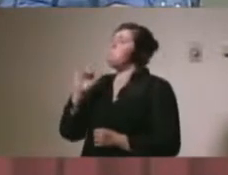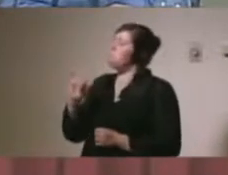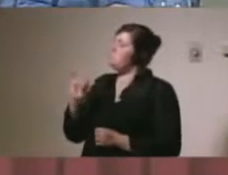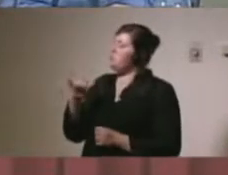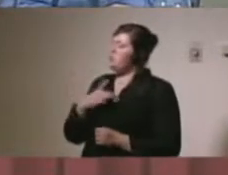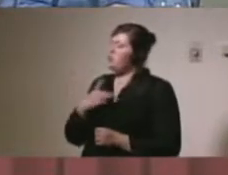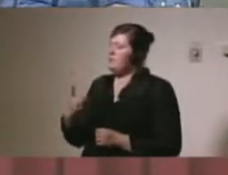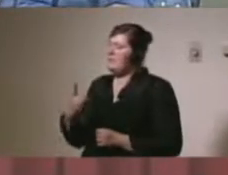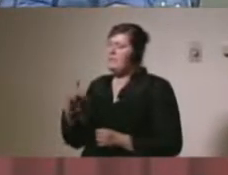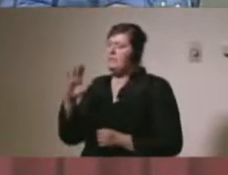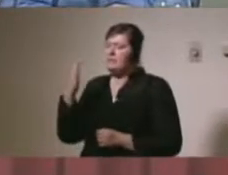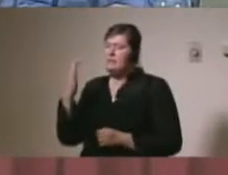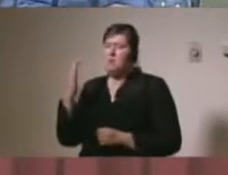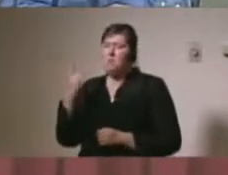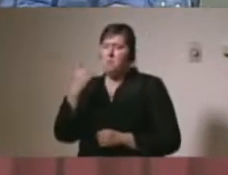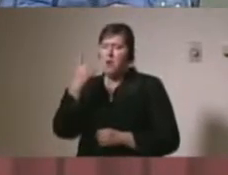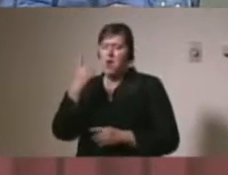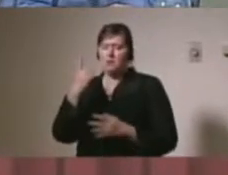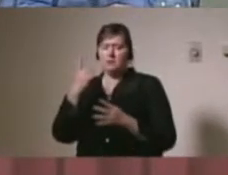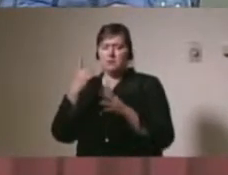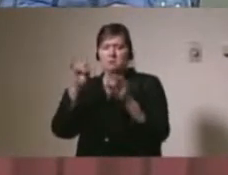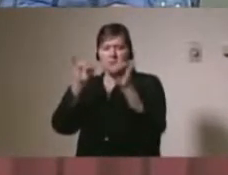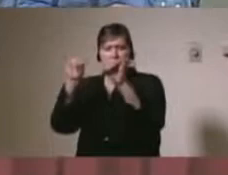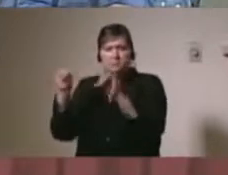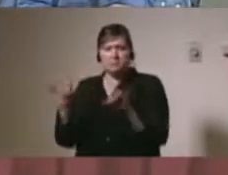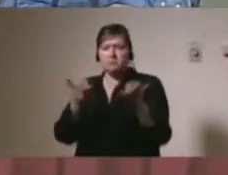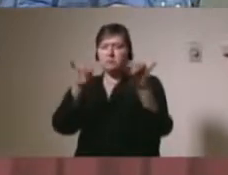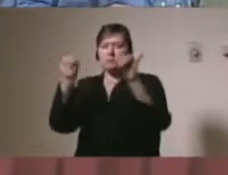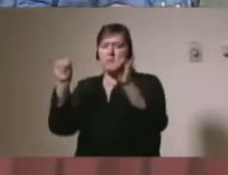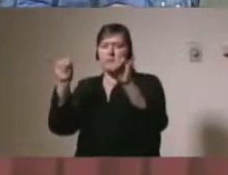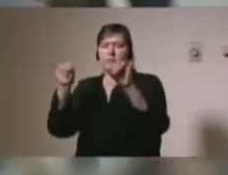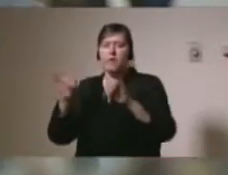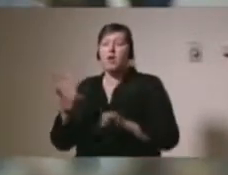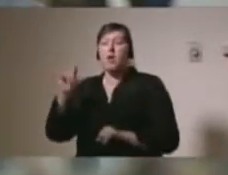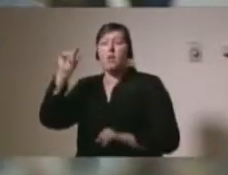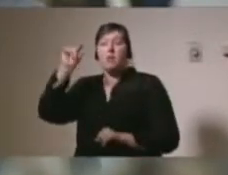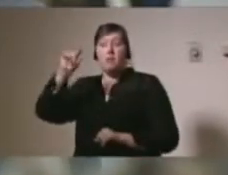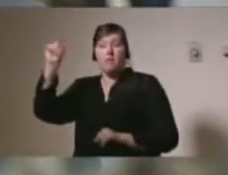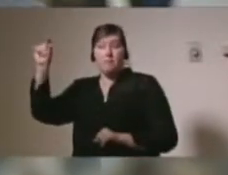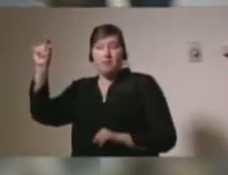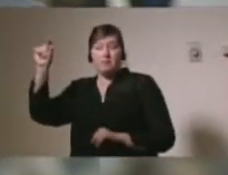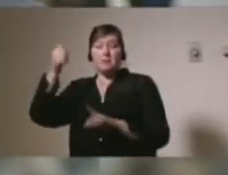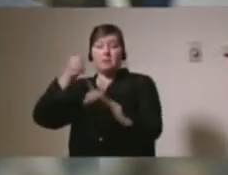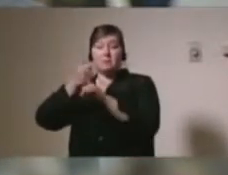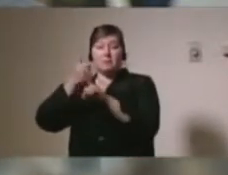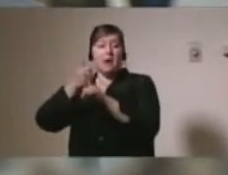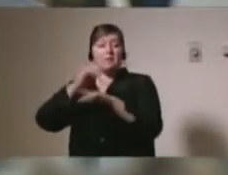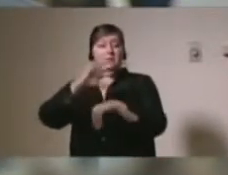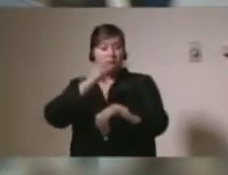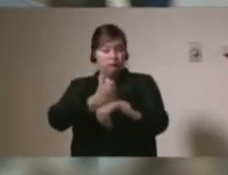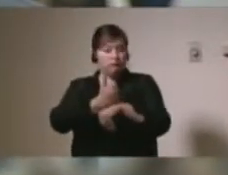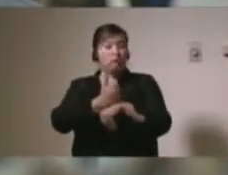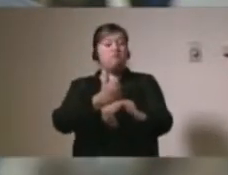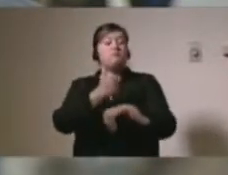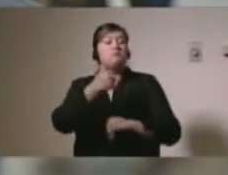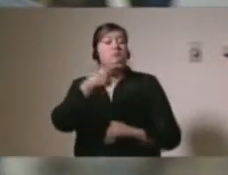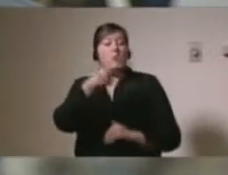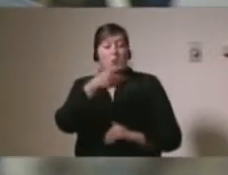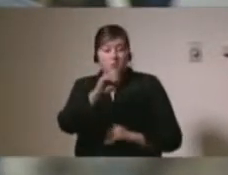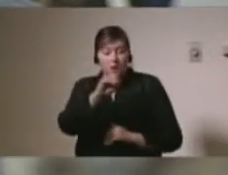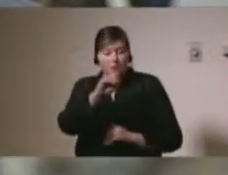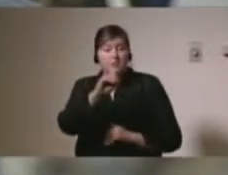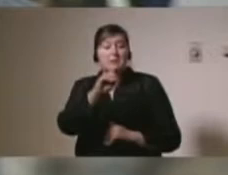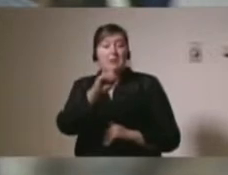between government creating services such as postal banking and the impacts in terms of our social safety net for